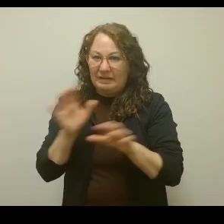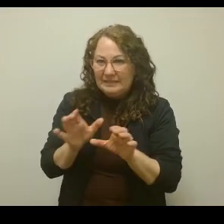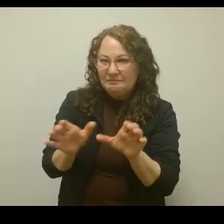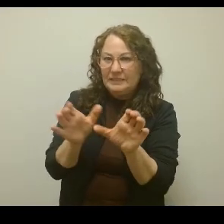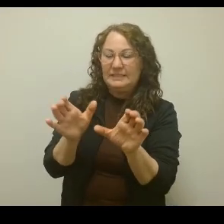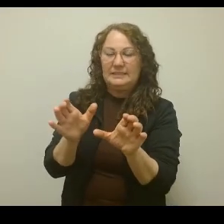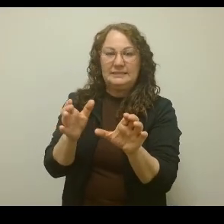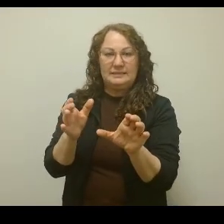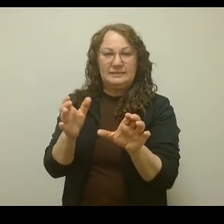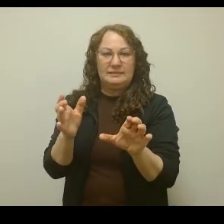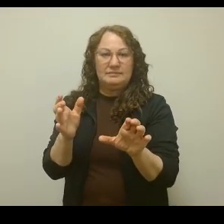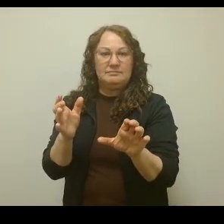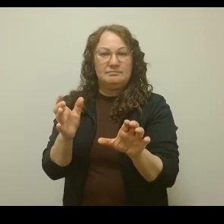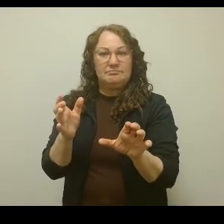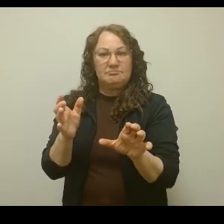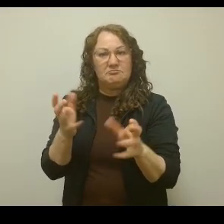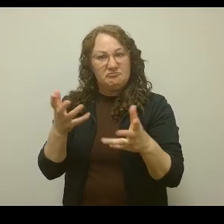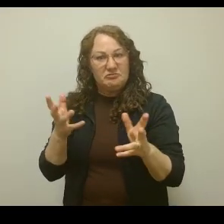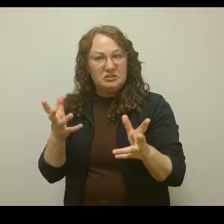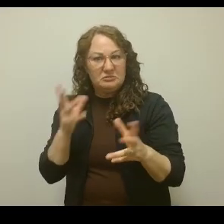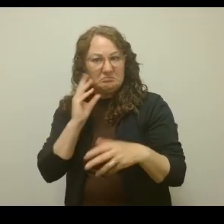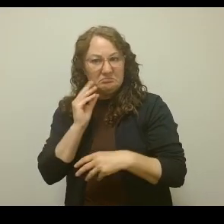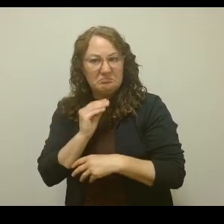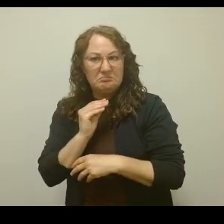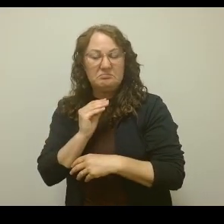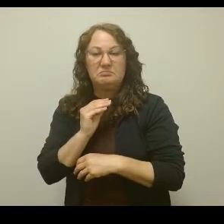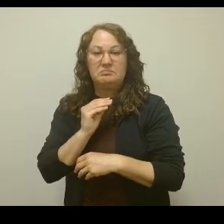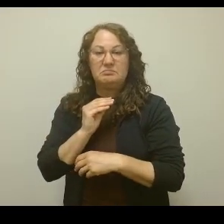activities that we've done